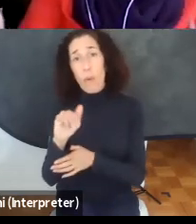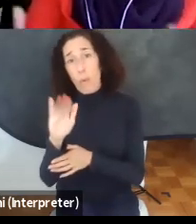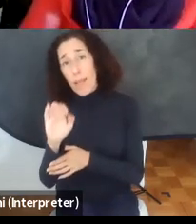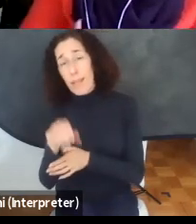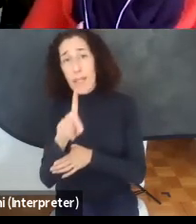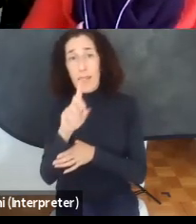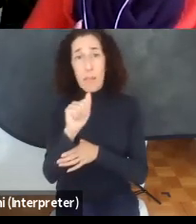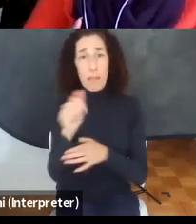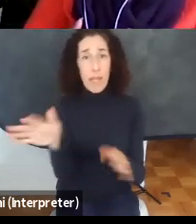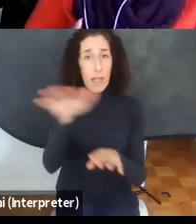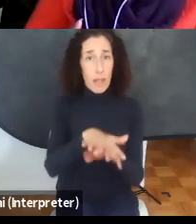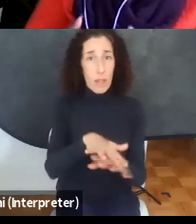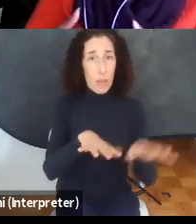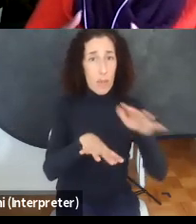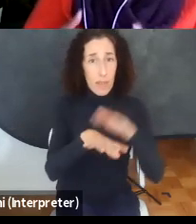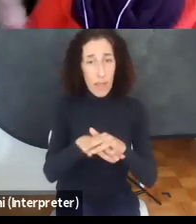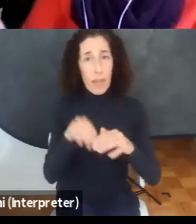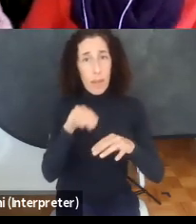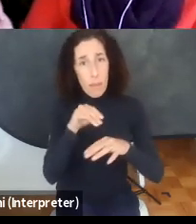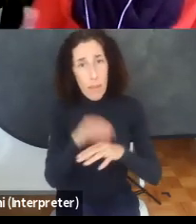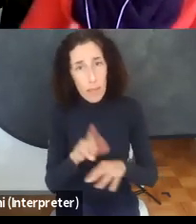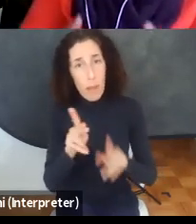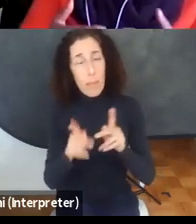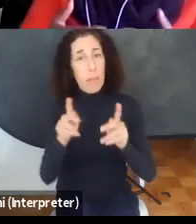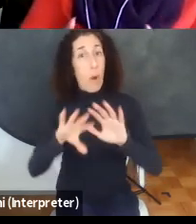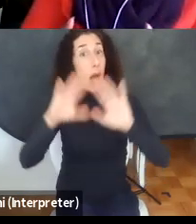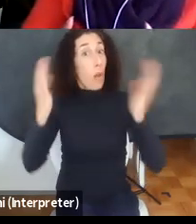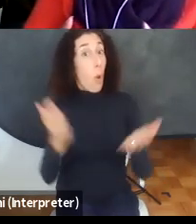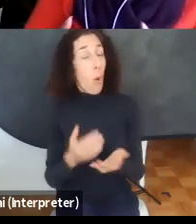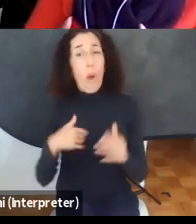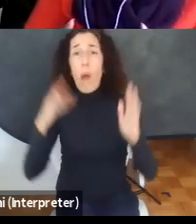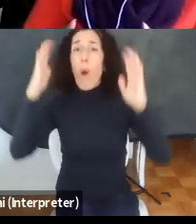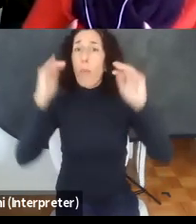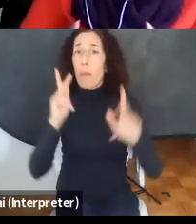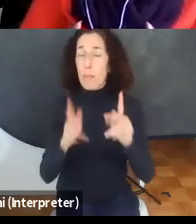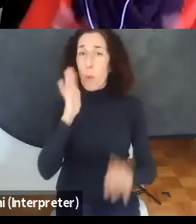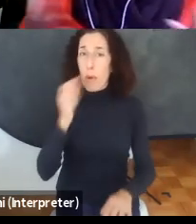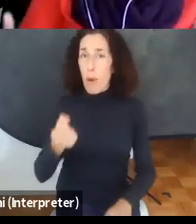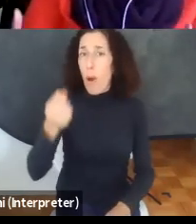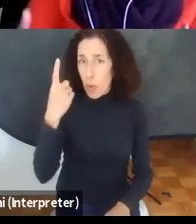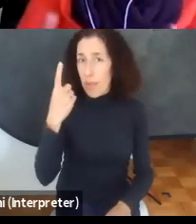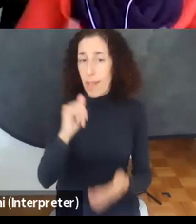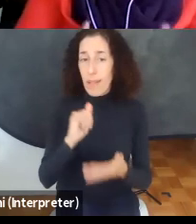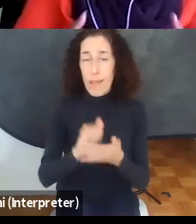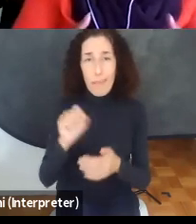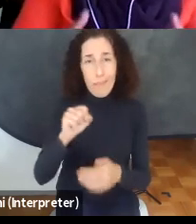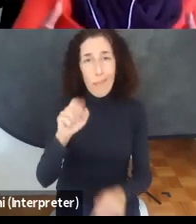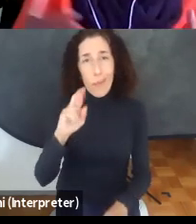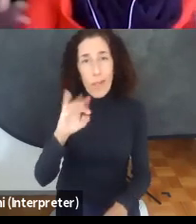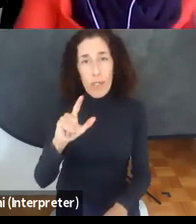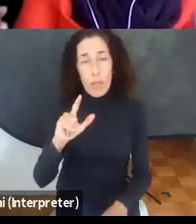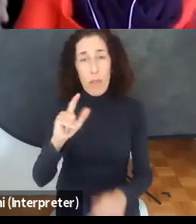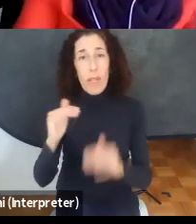how it's impacting people, I think hopefully people understand that racial injustice very